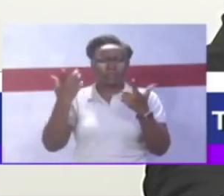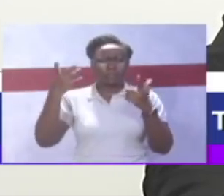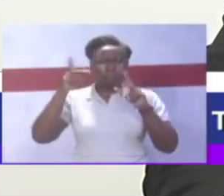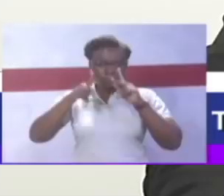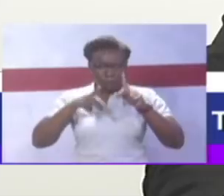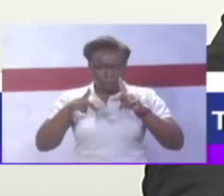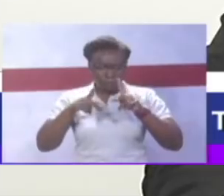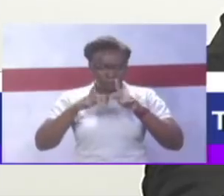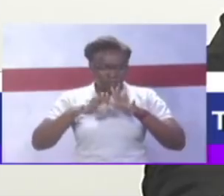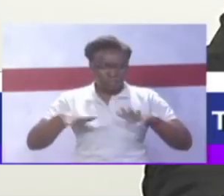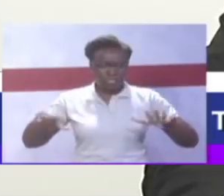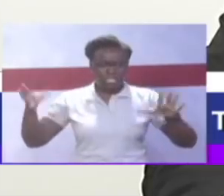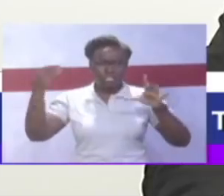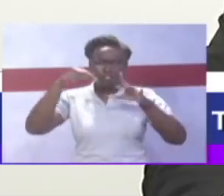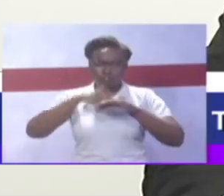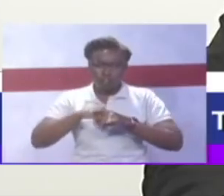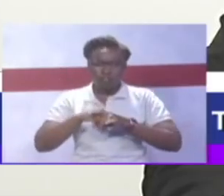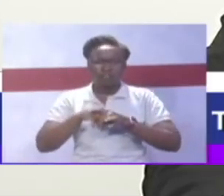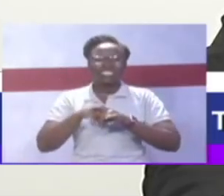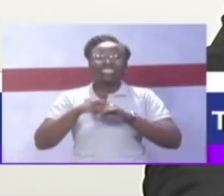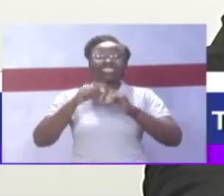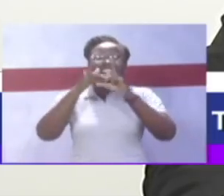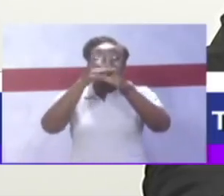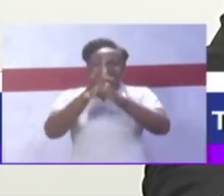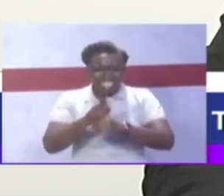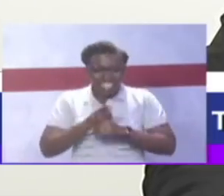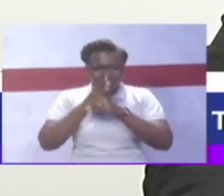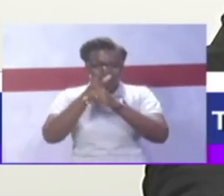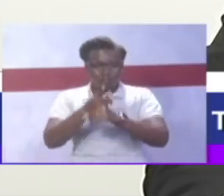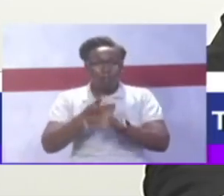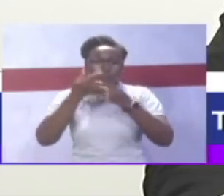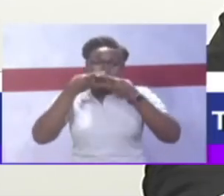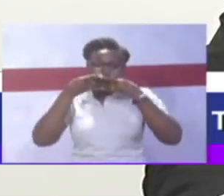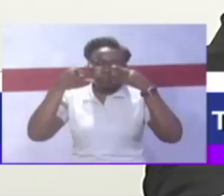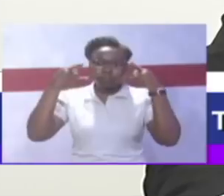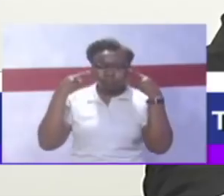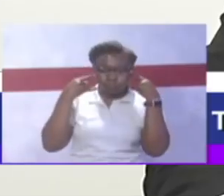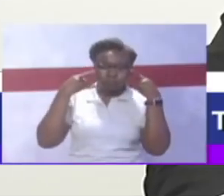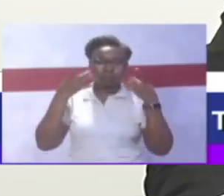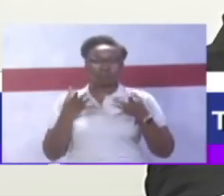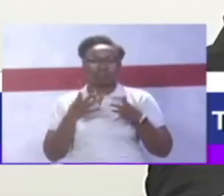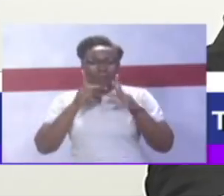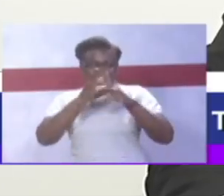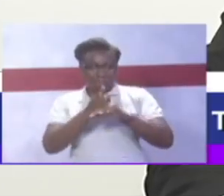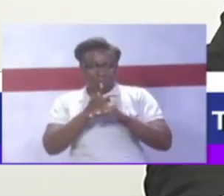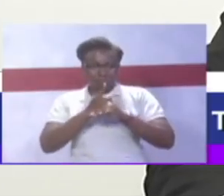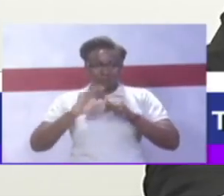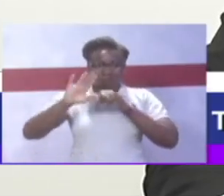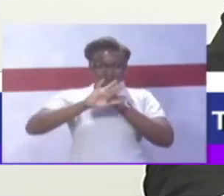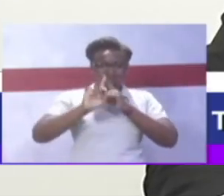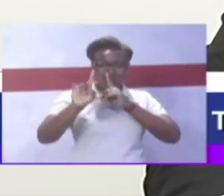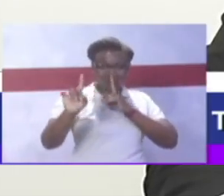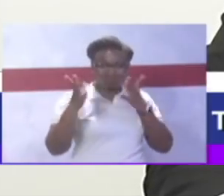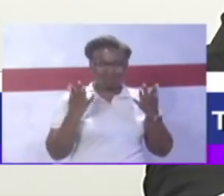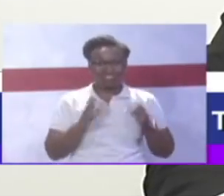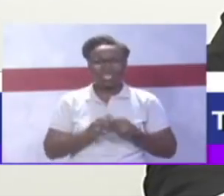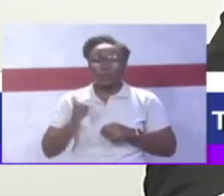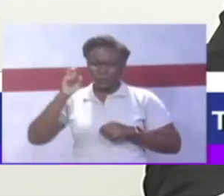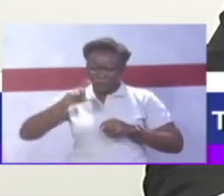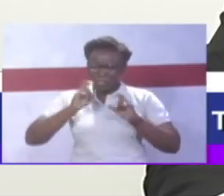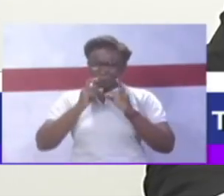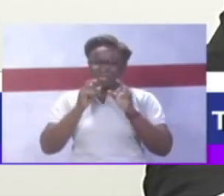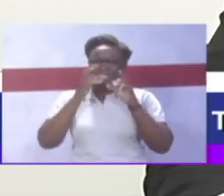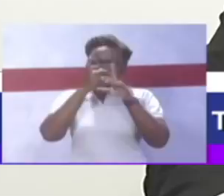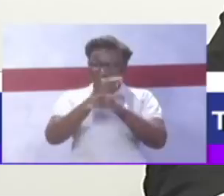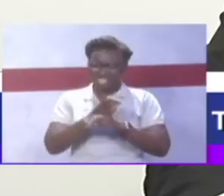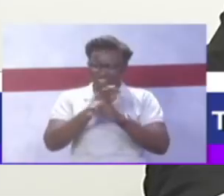see someone that doesn't display any symptoms doesn't mean that they don't have COVID-19 and they can't transmit it. So we have to be very careful.